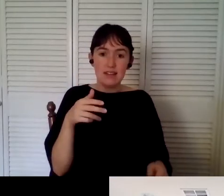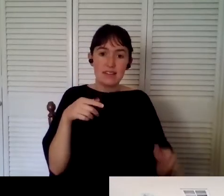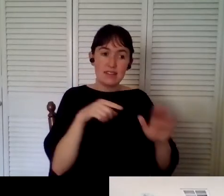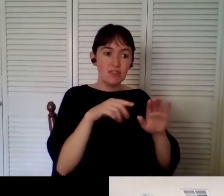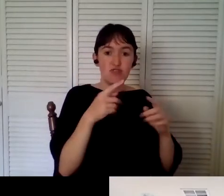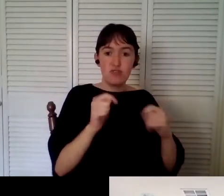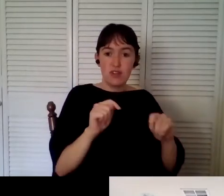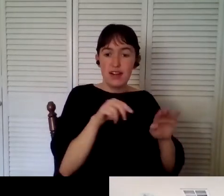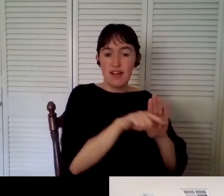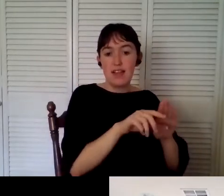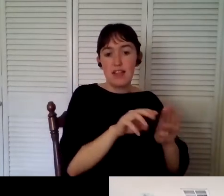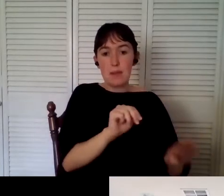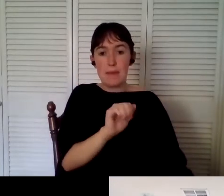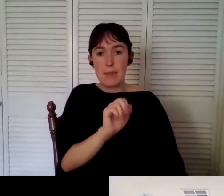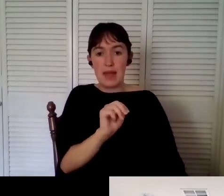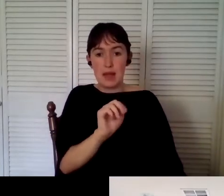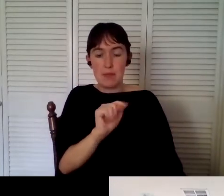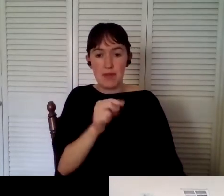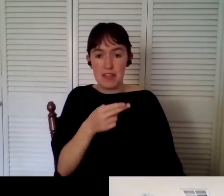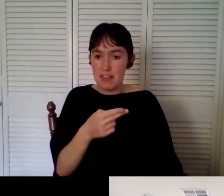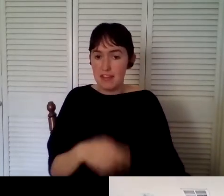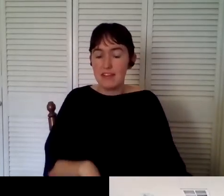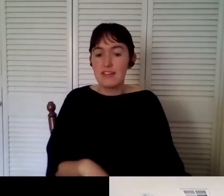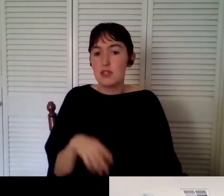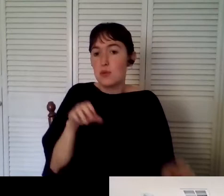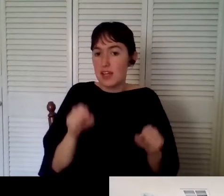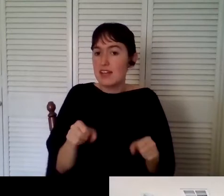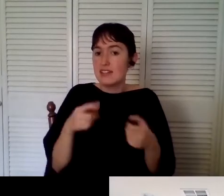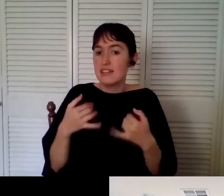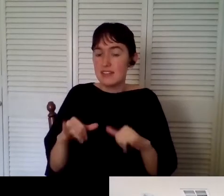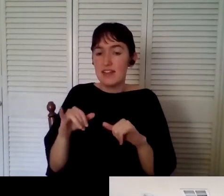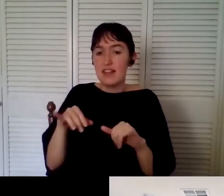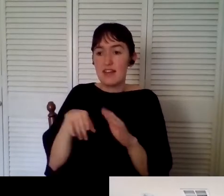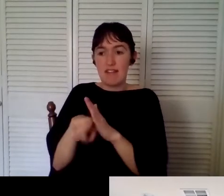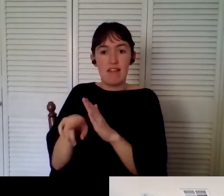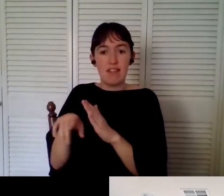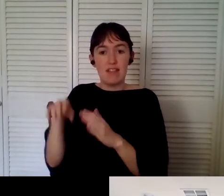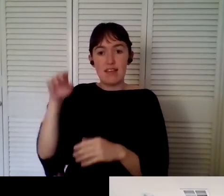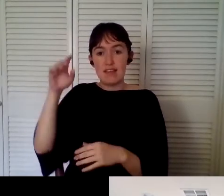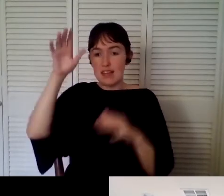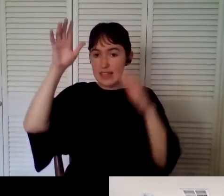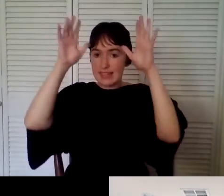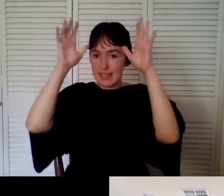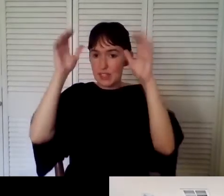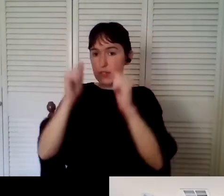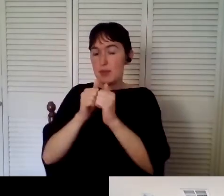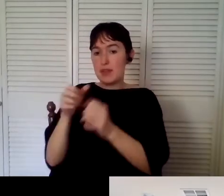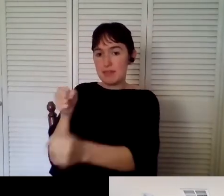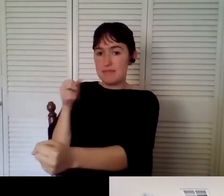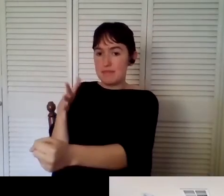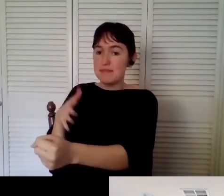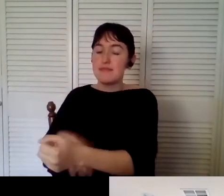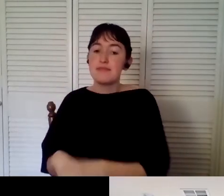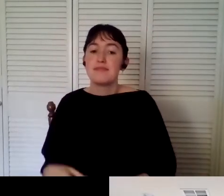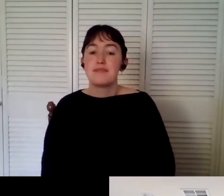that hunted deer with atlatls, there are modern people who hunt large game with atlatls. It's totally possible. The bow is also going to